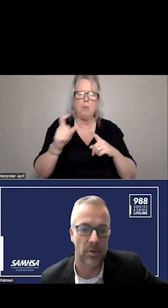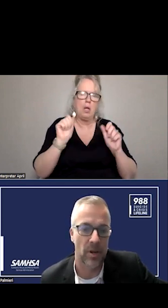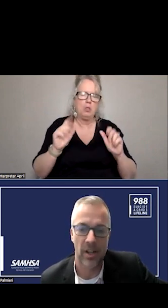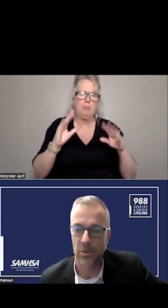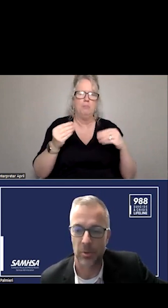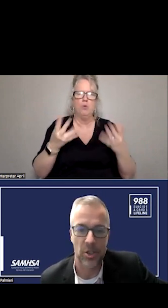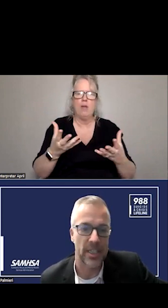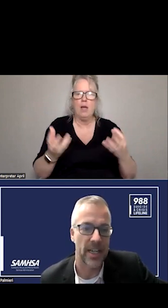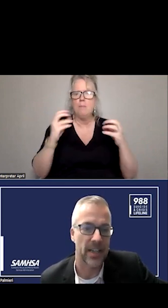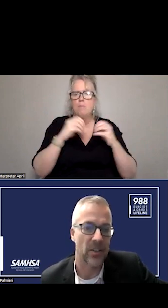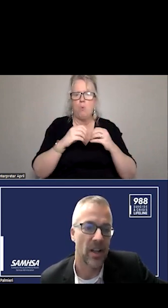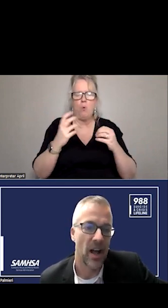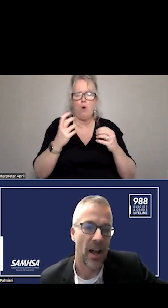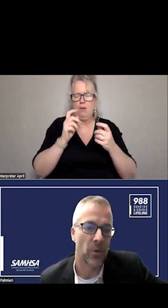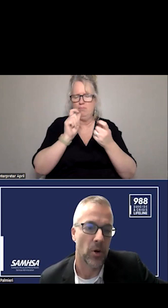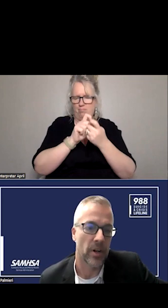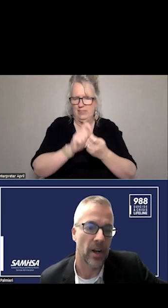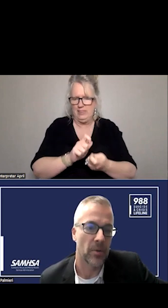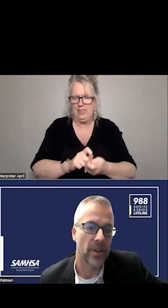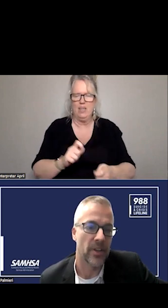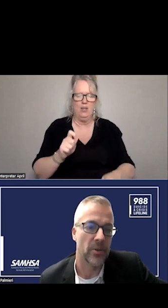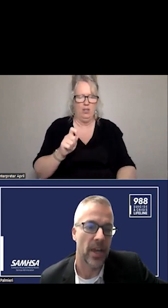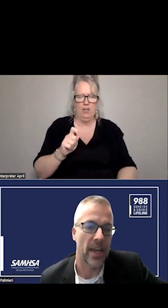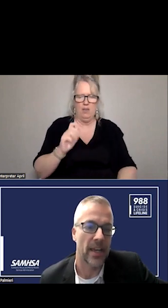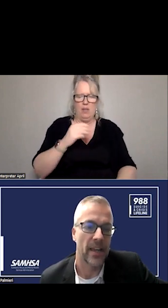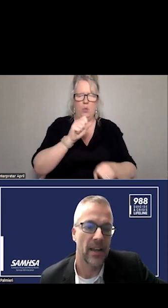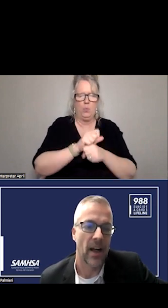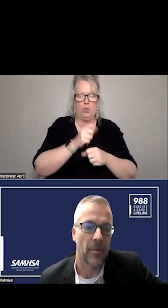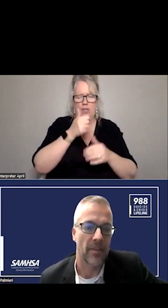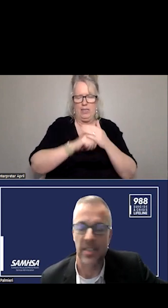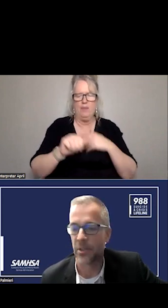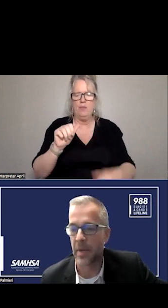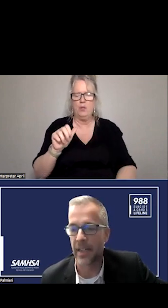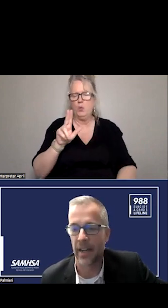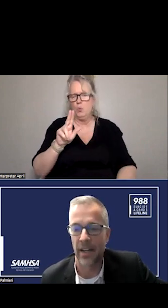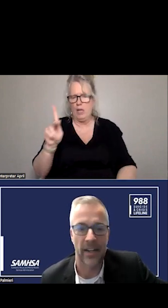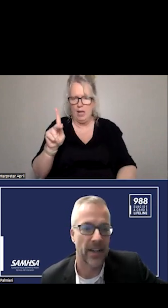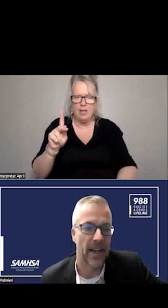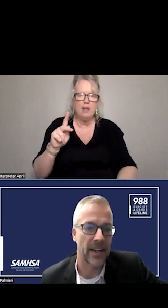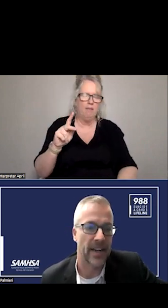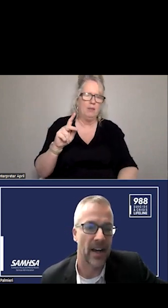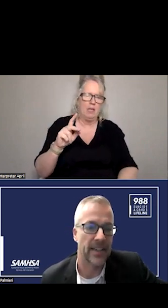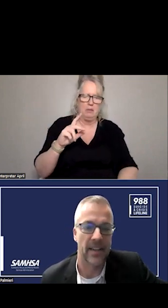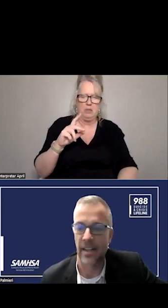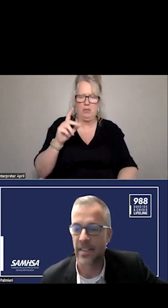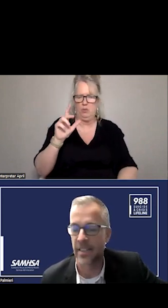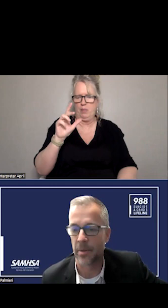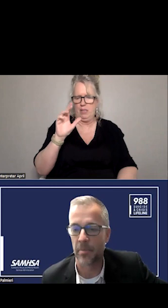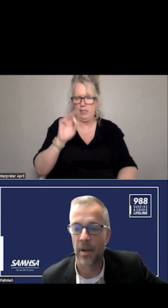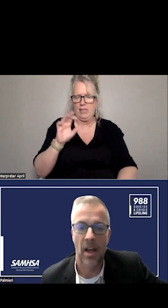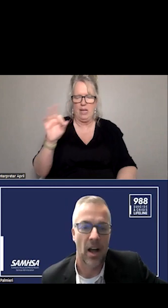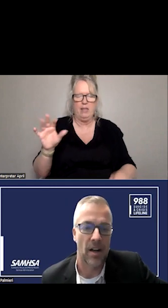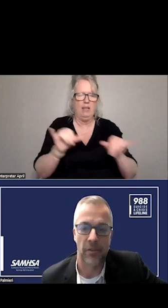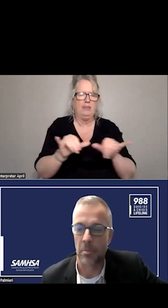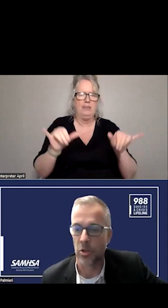lot more sort of rich detail on the work within the UK. Obviously, there's been a 999